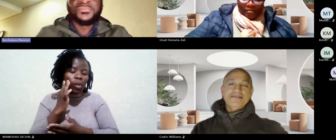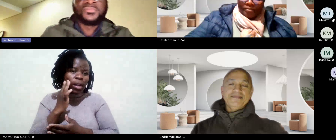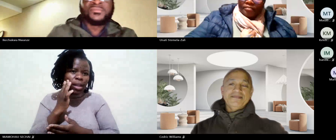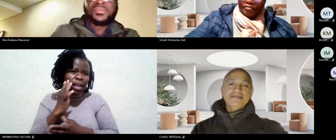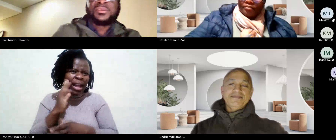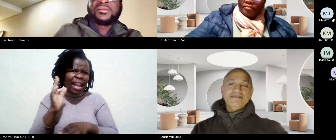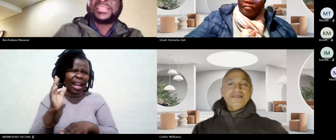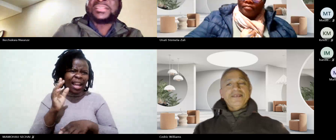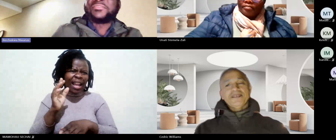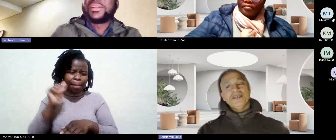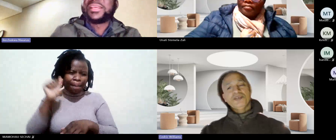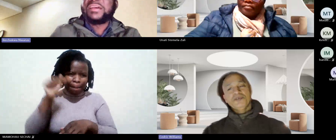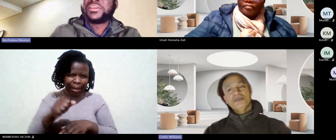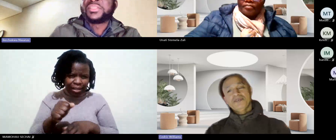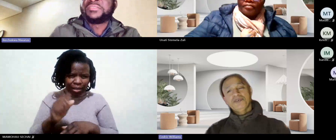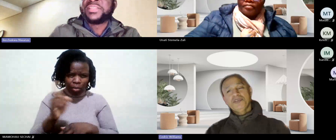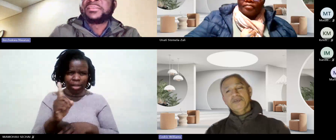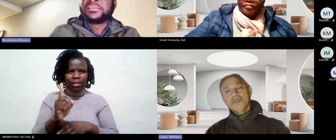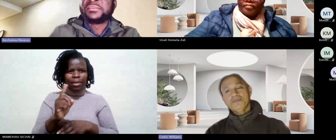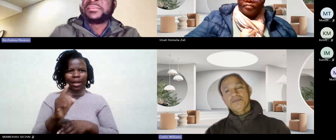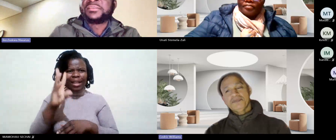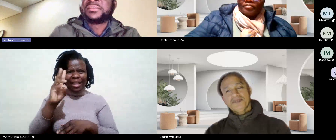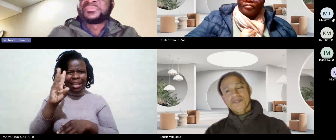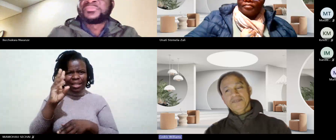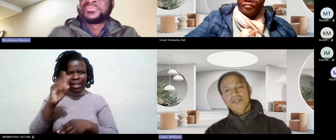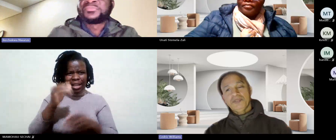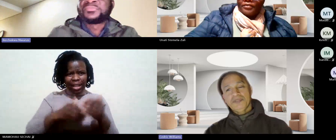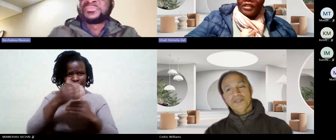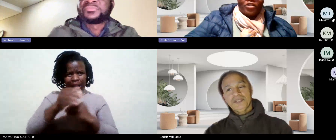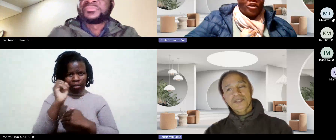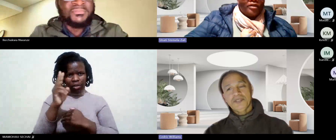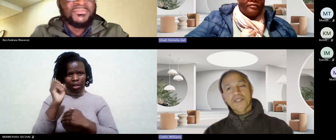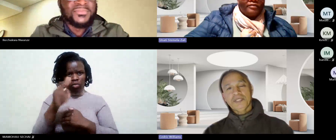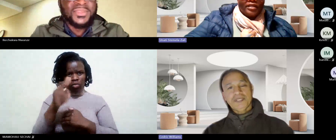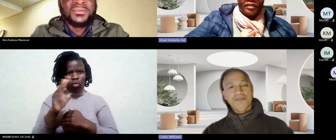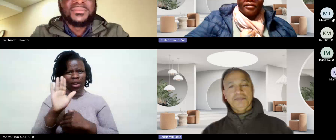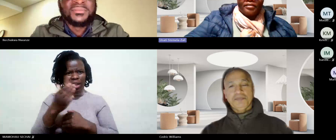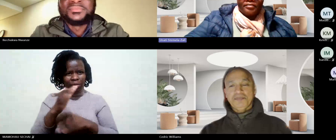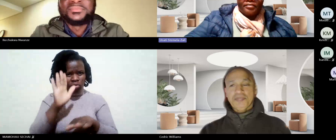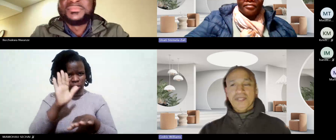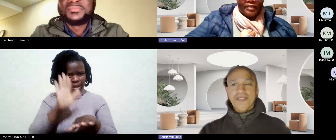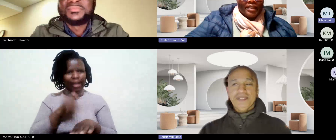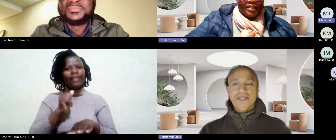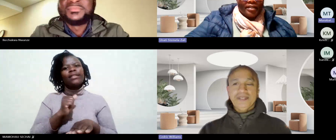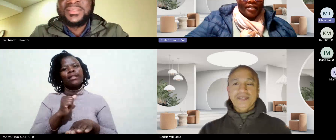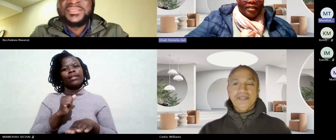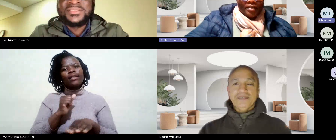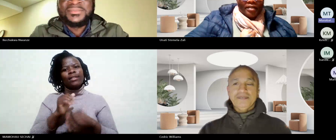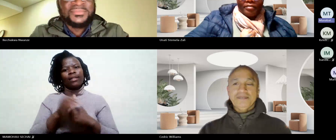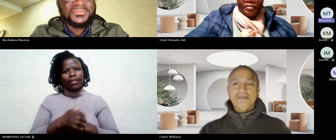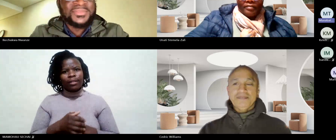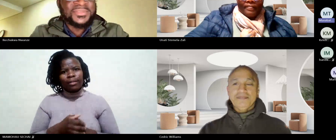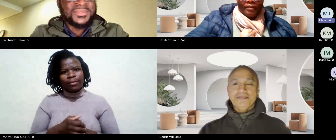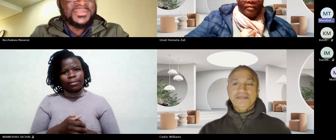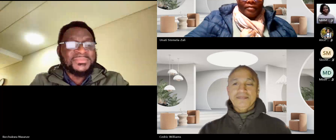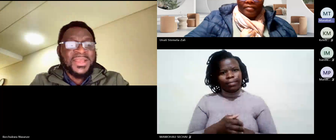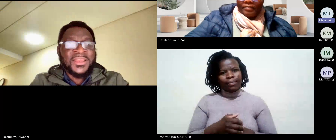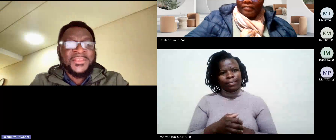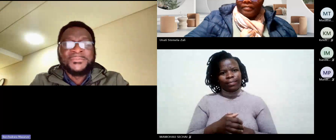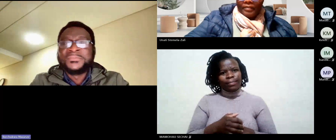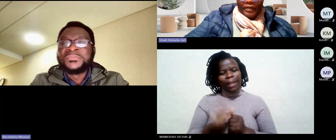All right. Thanks, everybody. Have a good evening. Okay. Enjoy your evening. Bye. Bye. Thank you.